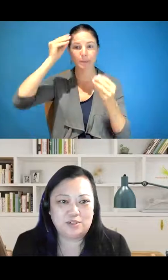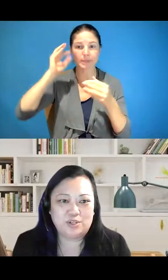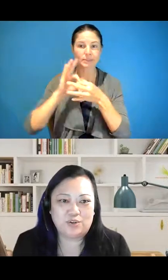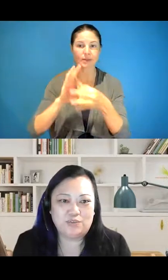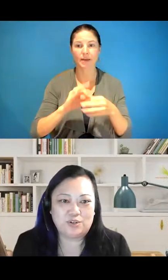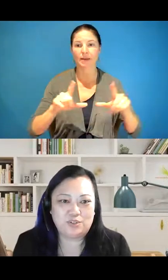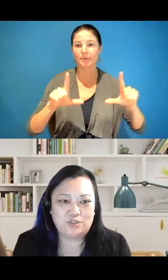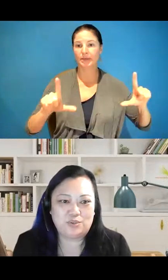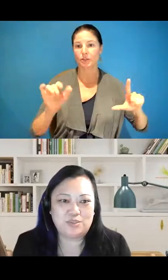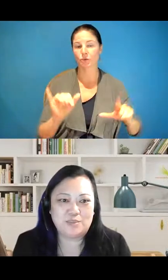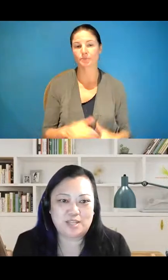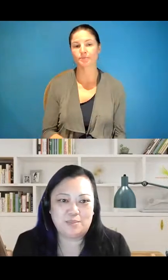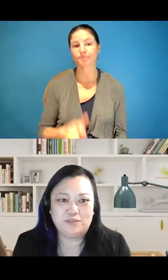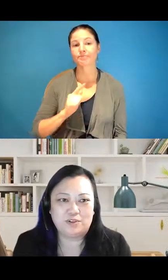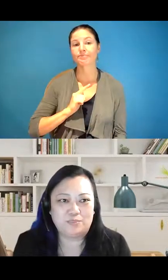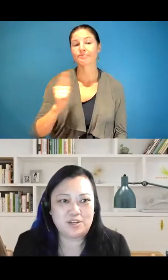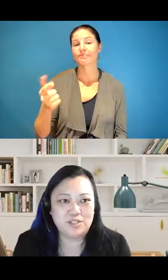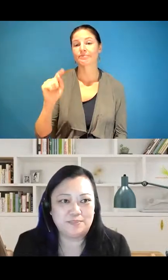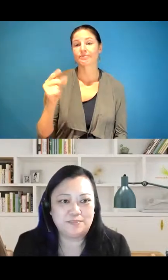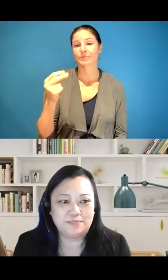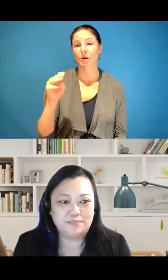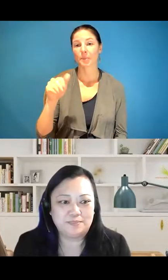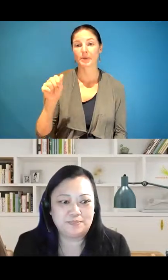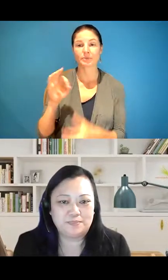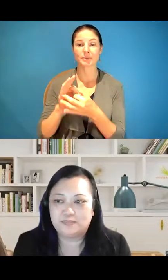And I'll turn it over to Thomas Cameron for budget.